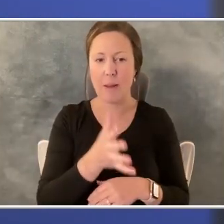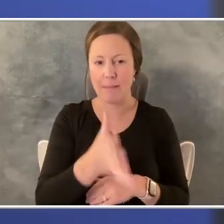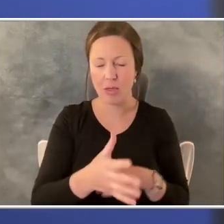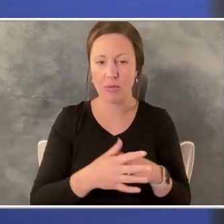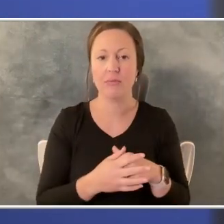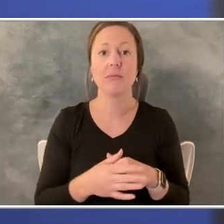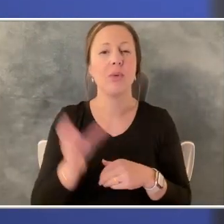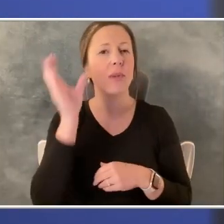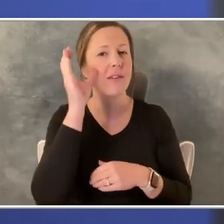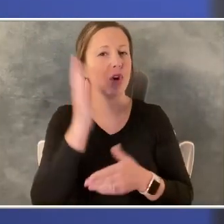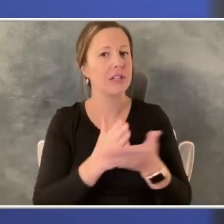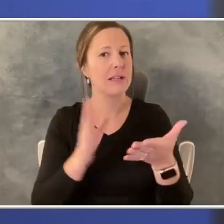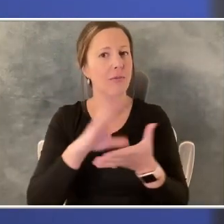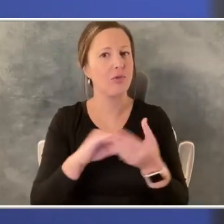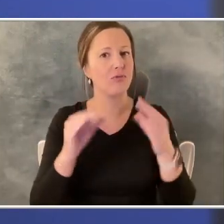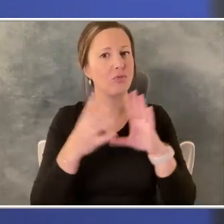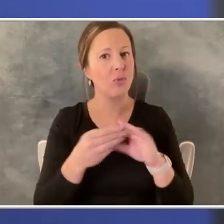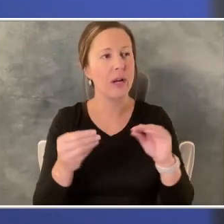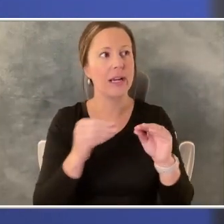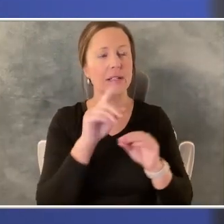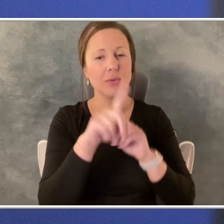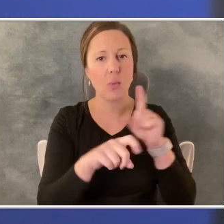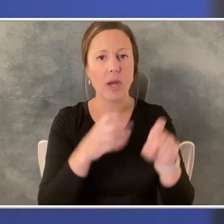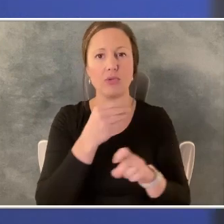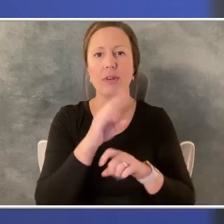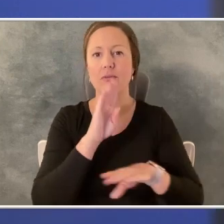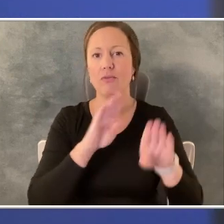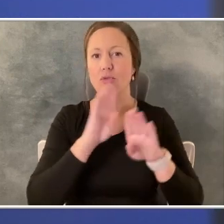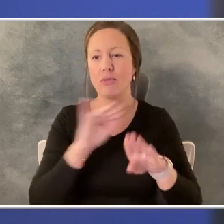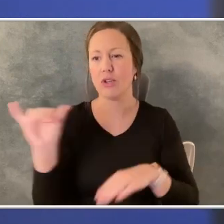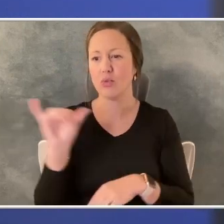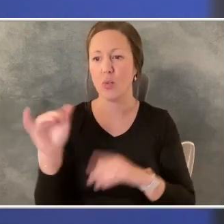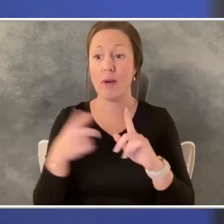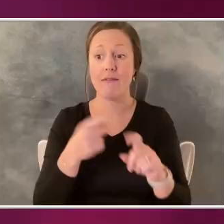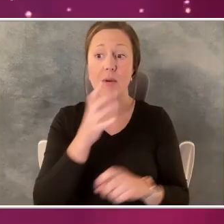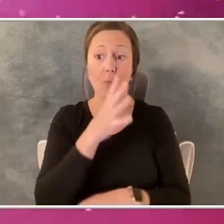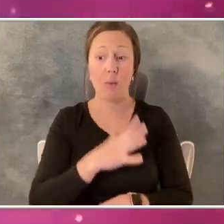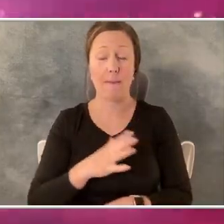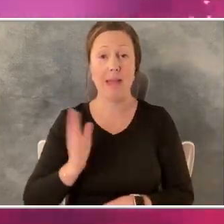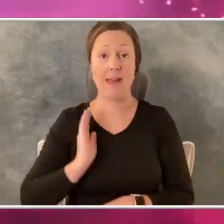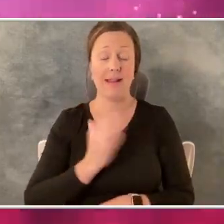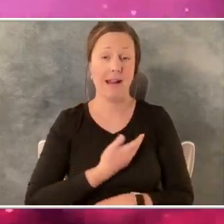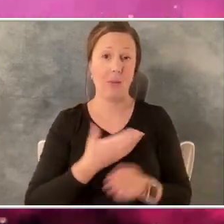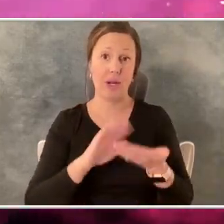these questions, and frustrations recently from women in our community.